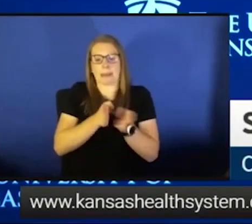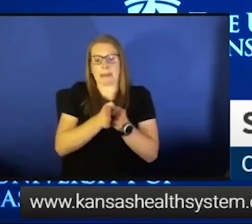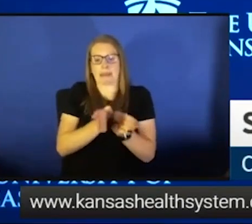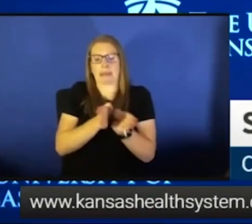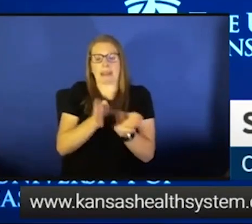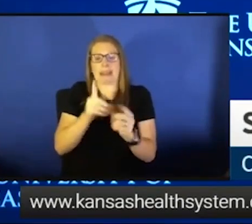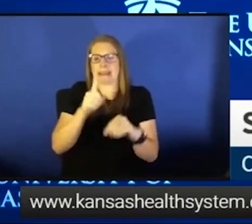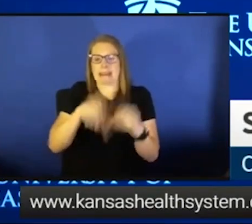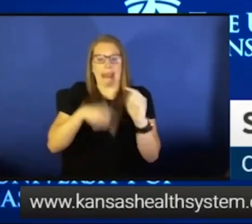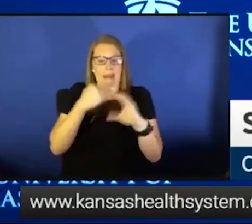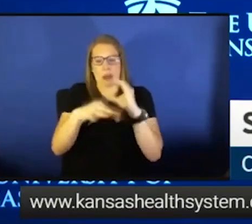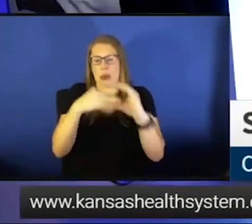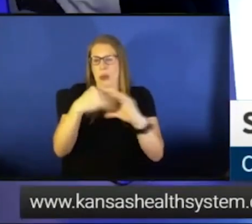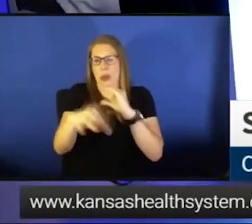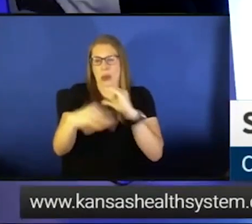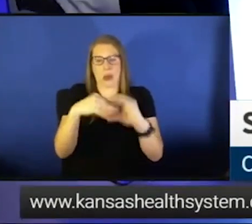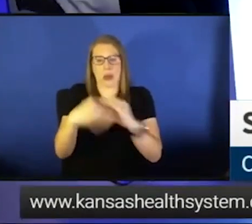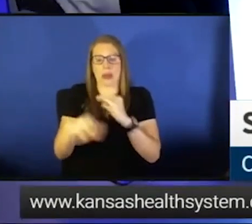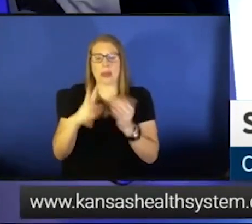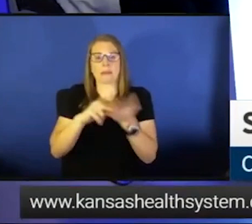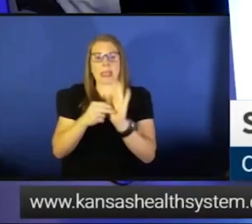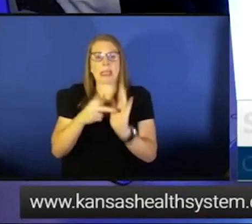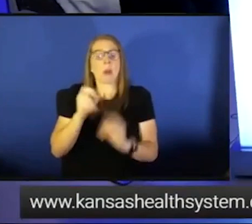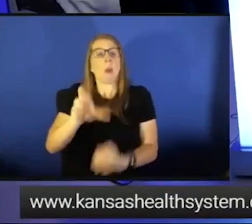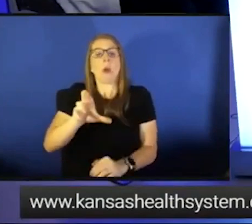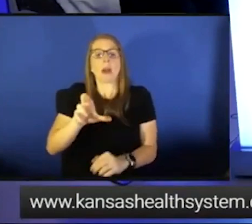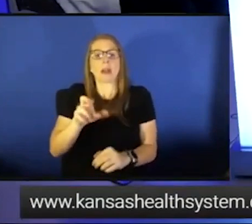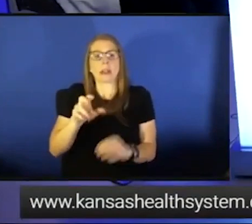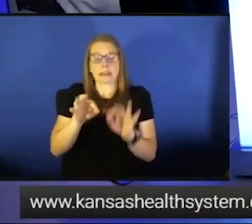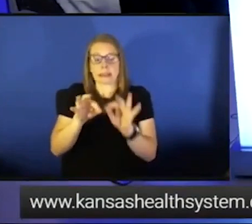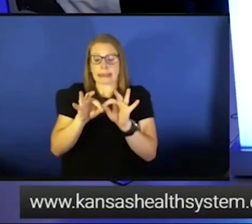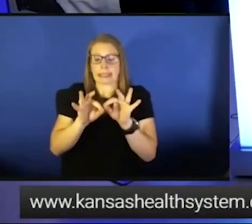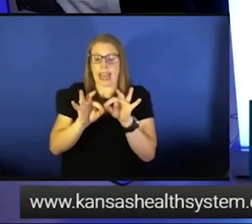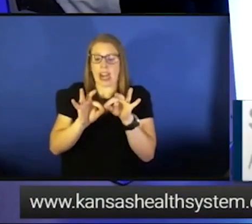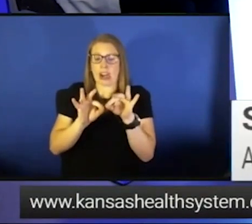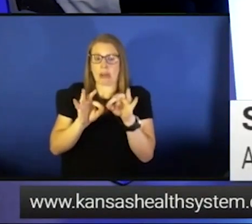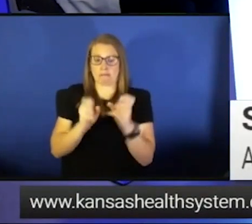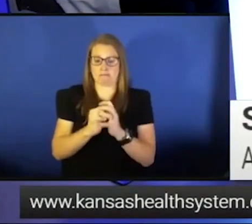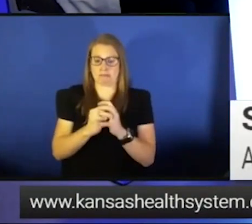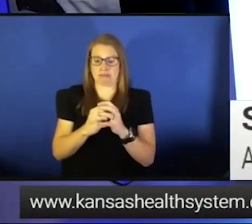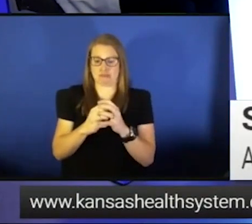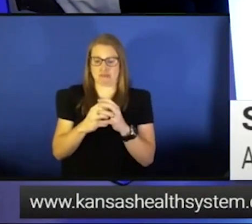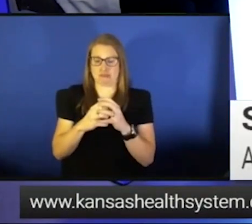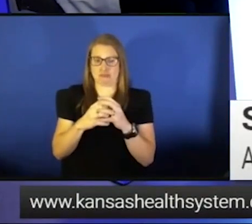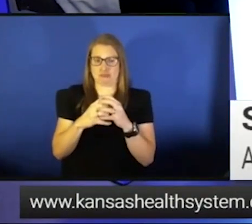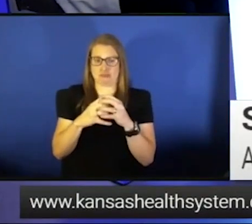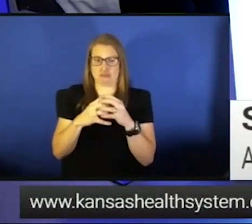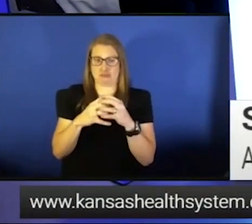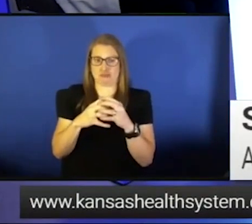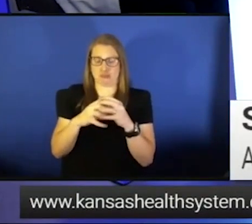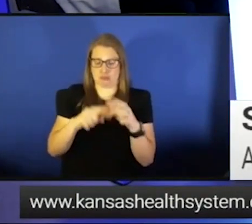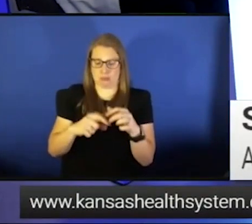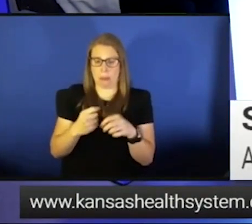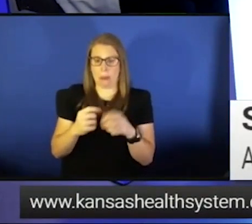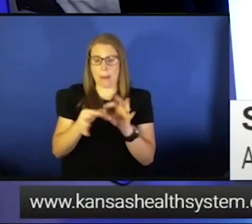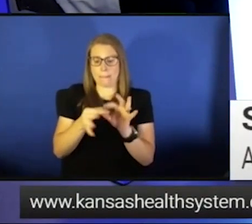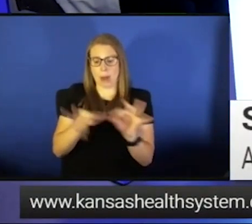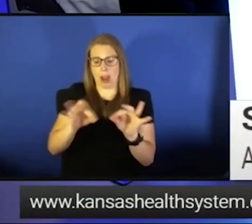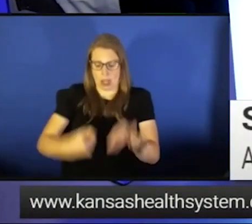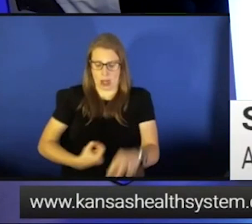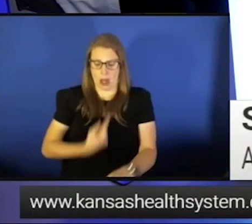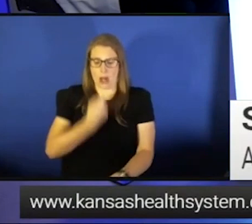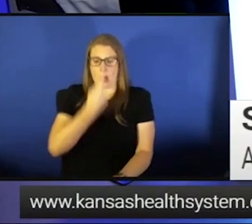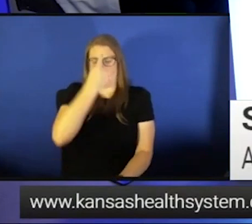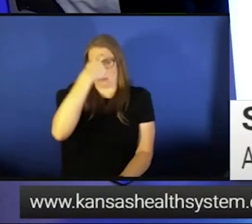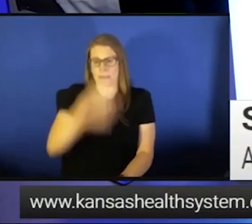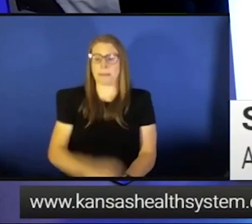stuck in there. Yeah, either by that or then that tear accumulates blood products that then subsequently go to the brain. I want to find out how both